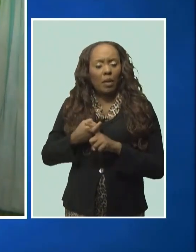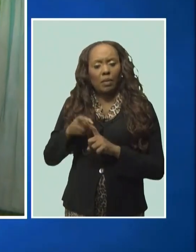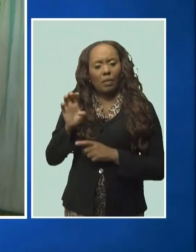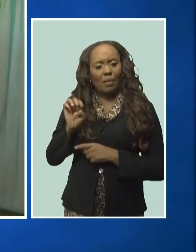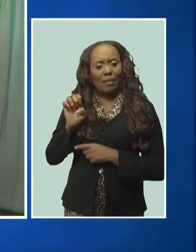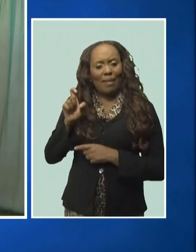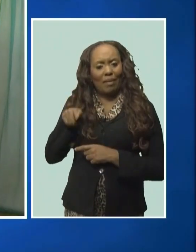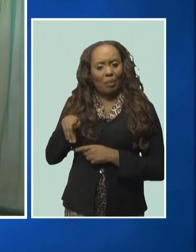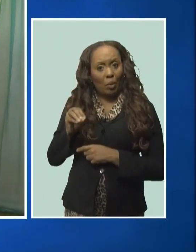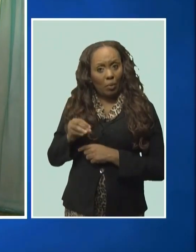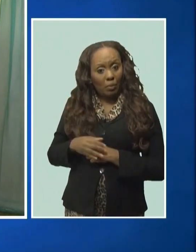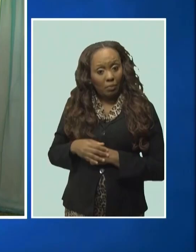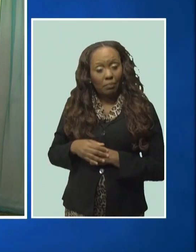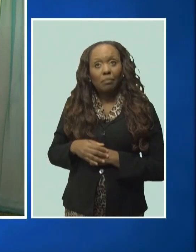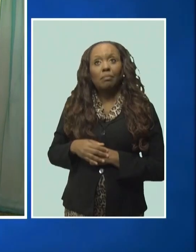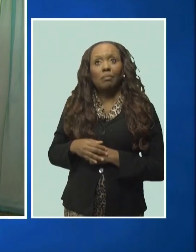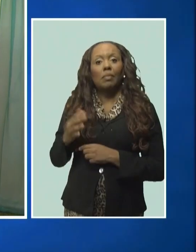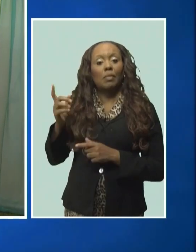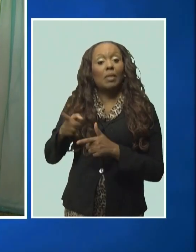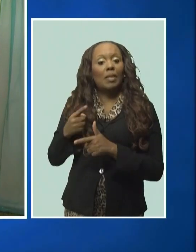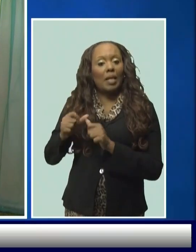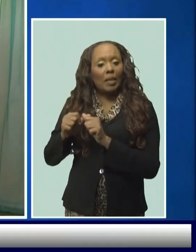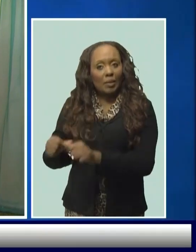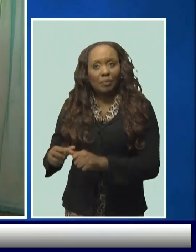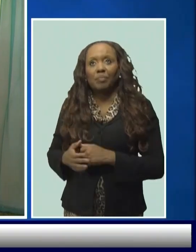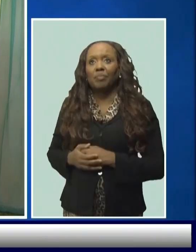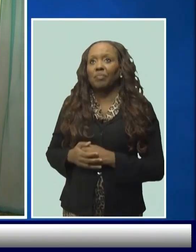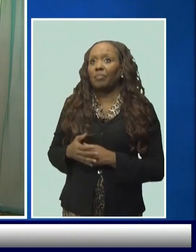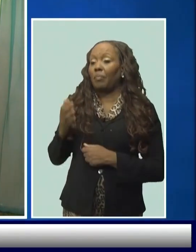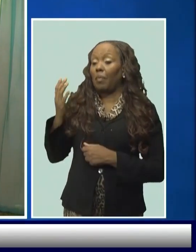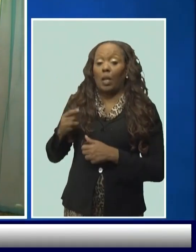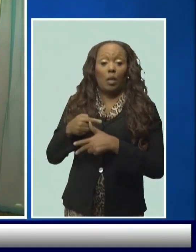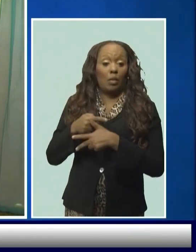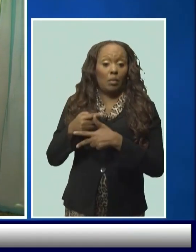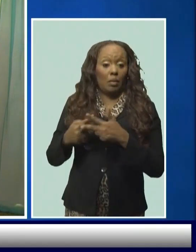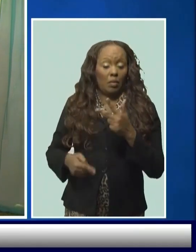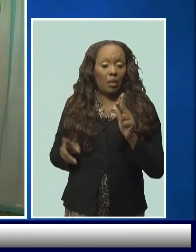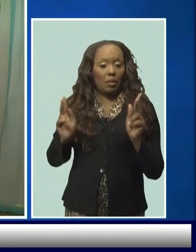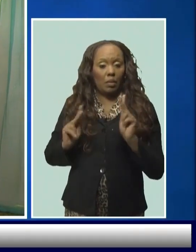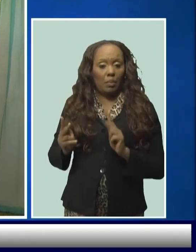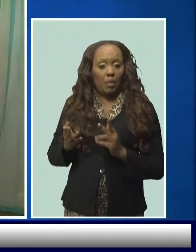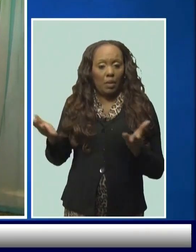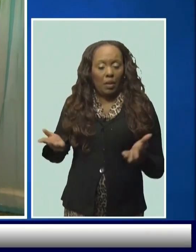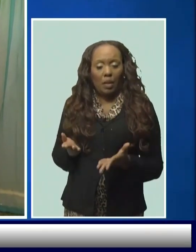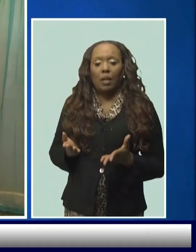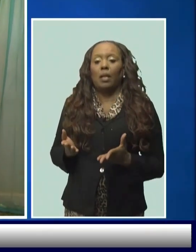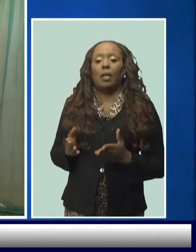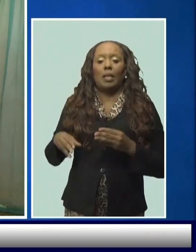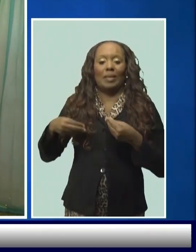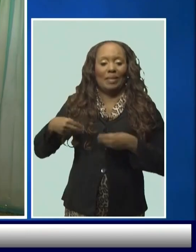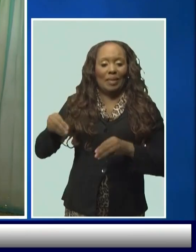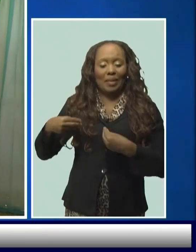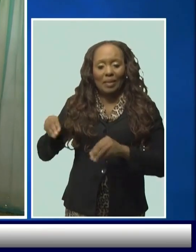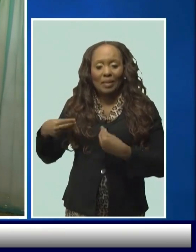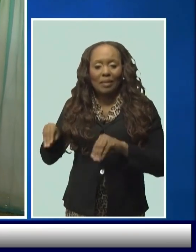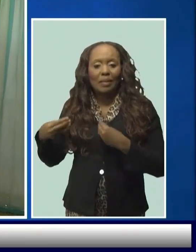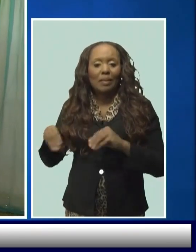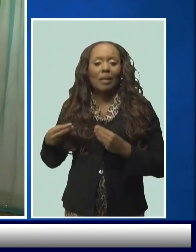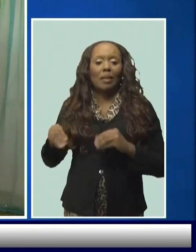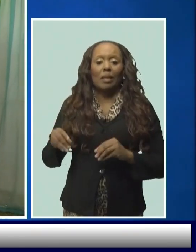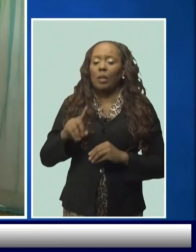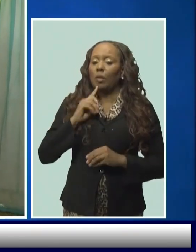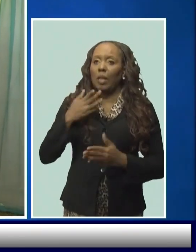3 young clients featured here who are showcasing their products. They are making sales, which is great for us, and we